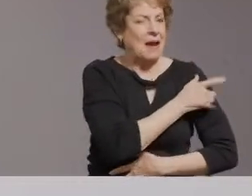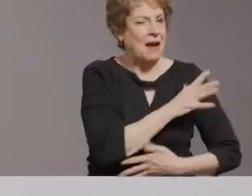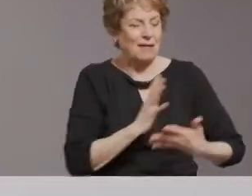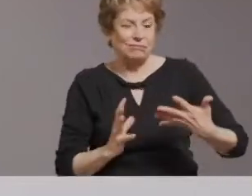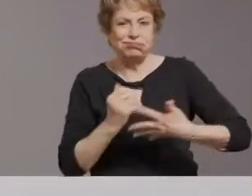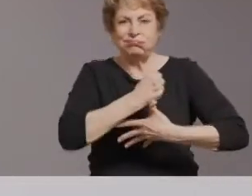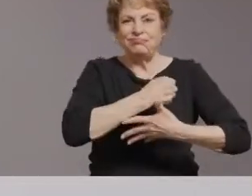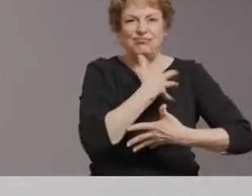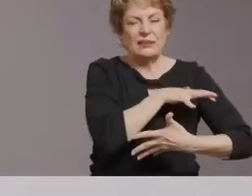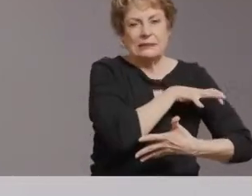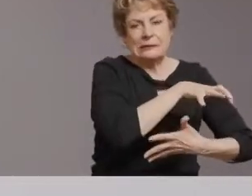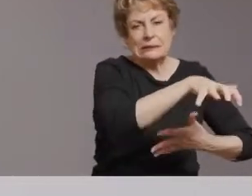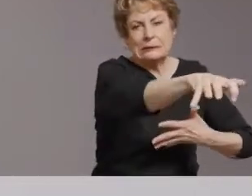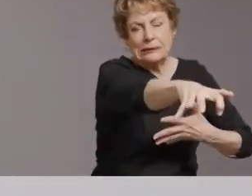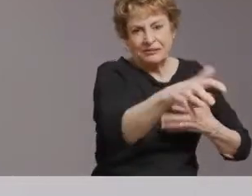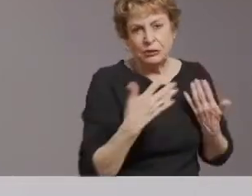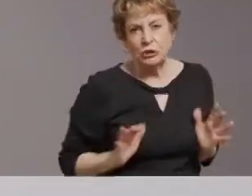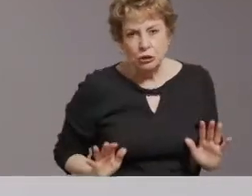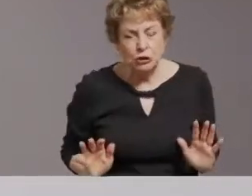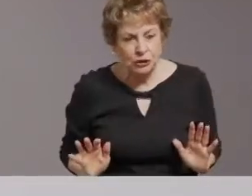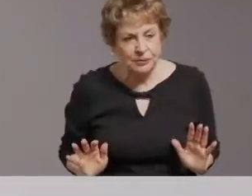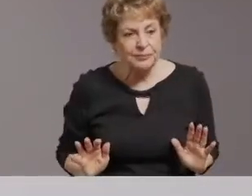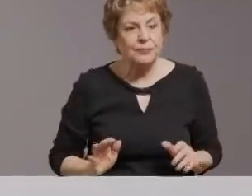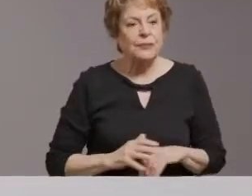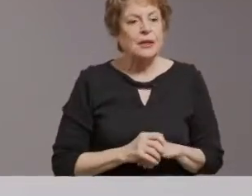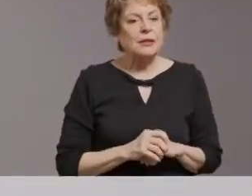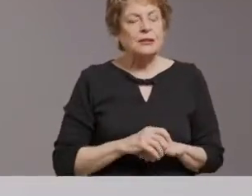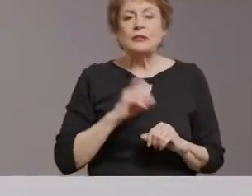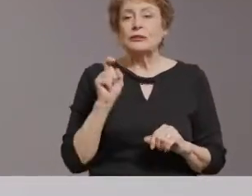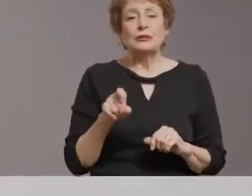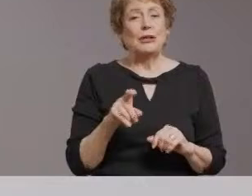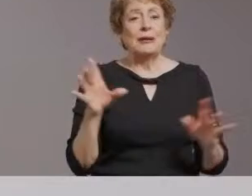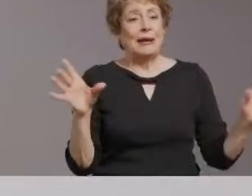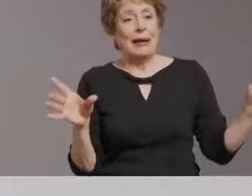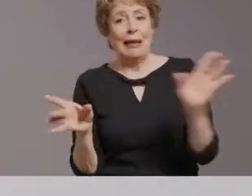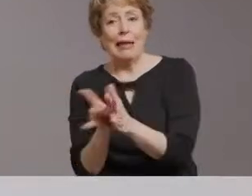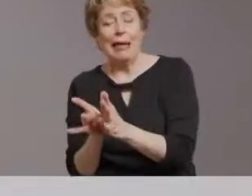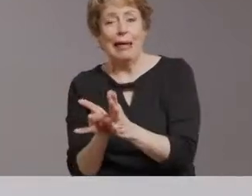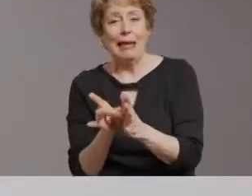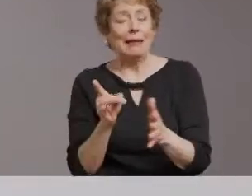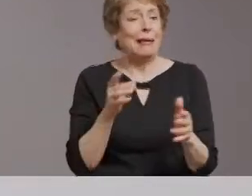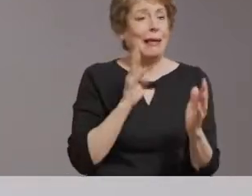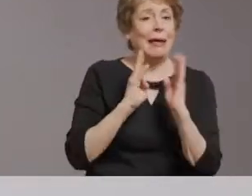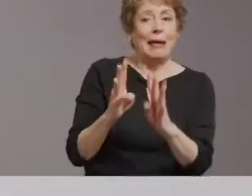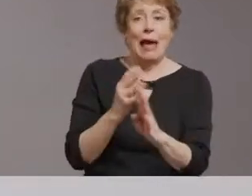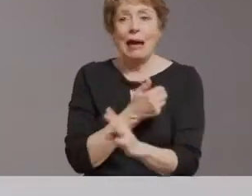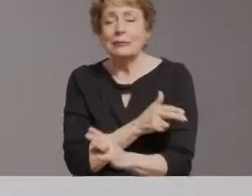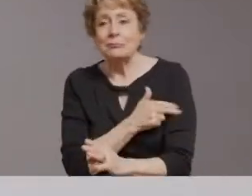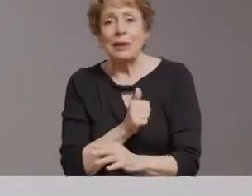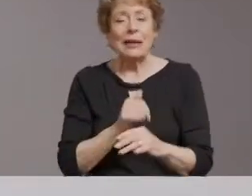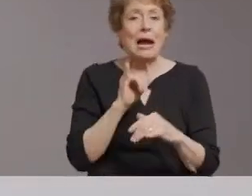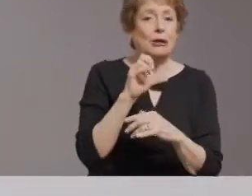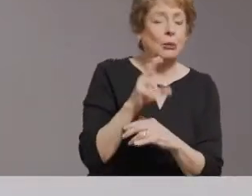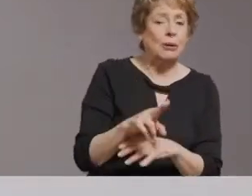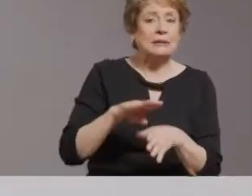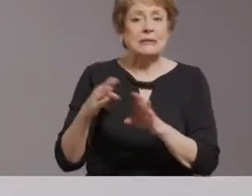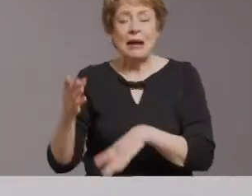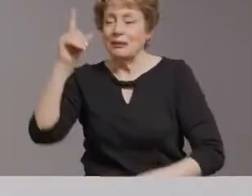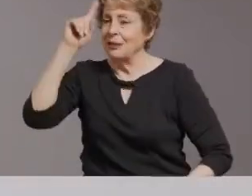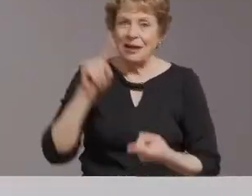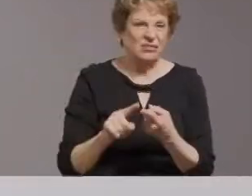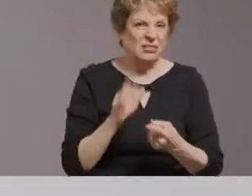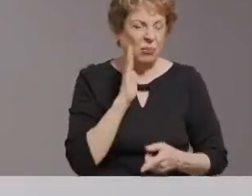should significantly reduce the hospitalizations and deaths here in Arizona. But just like Pima County, it's something that we continue